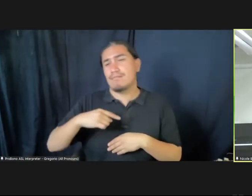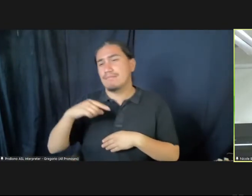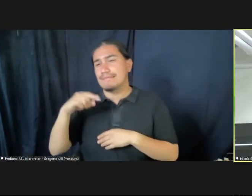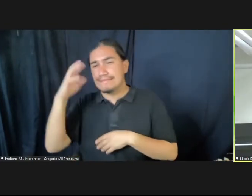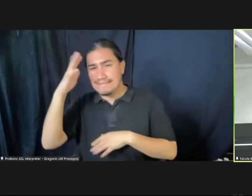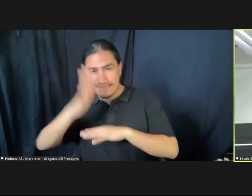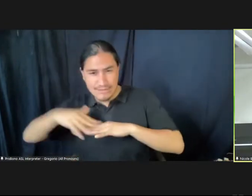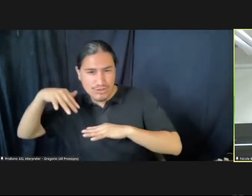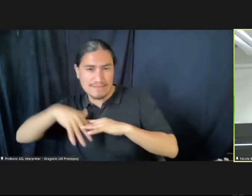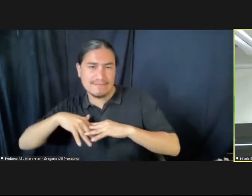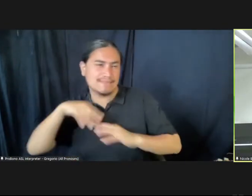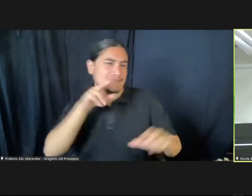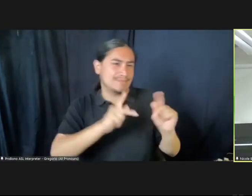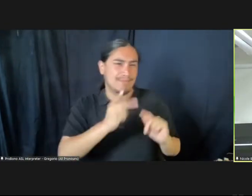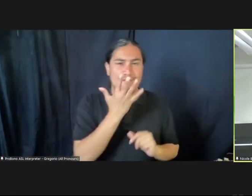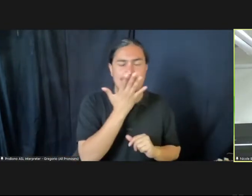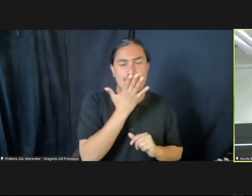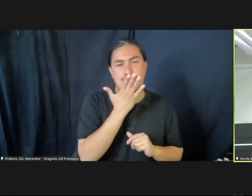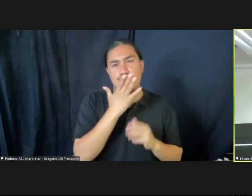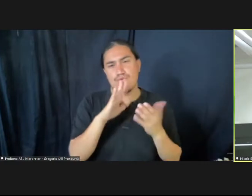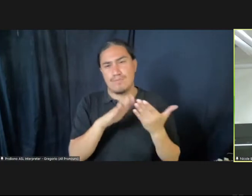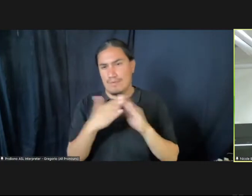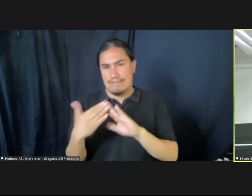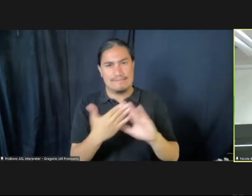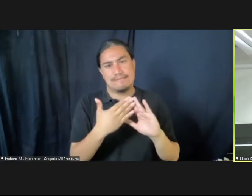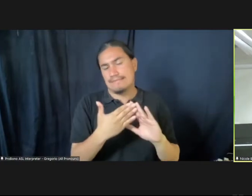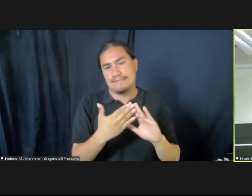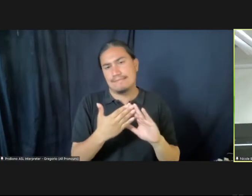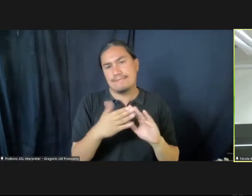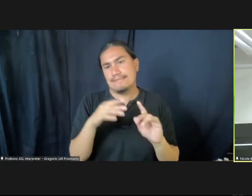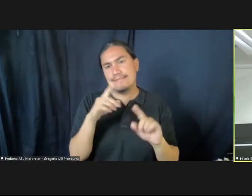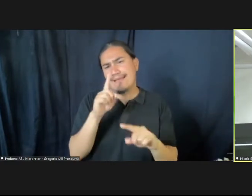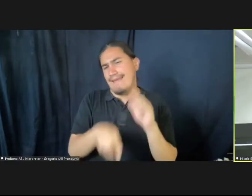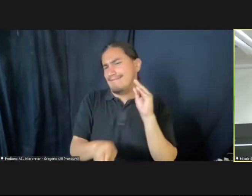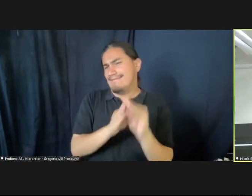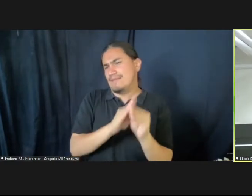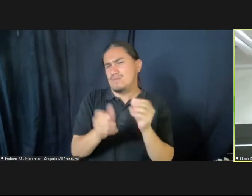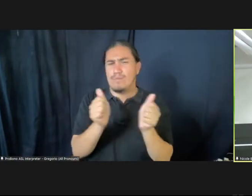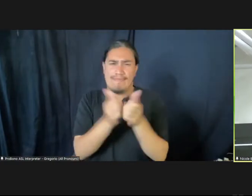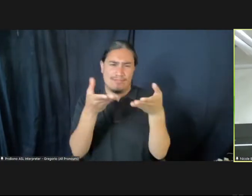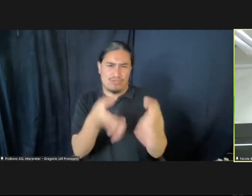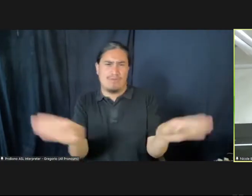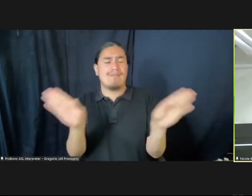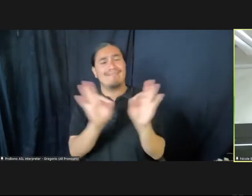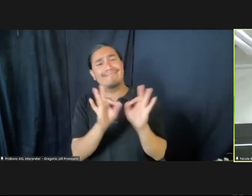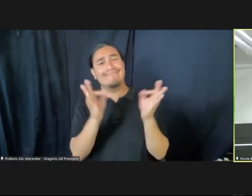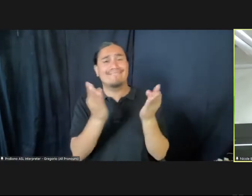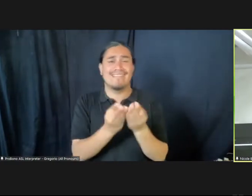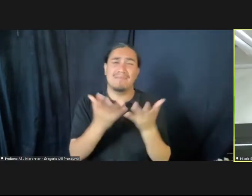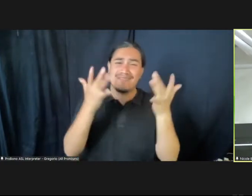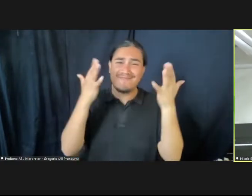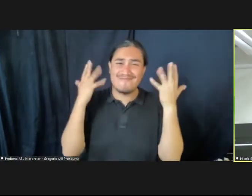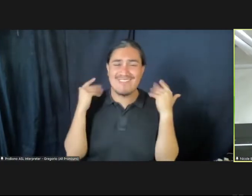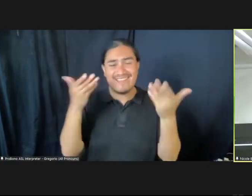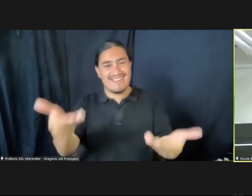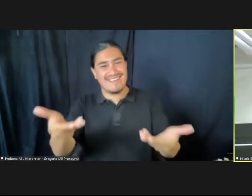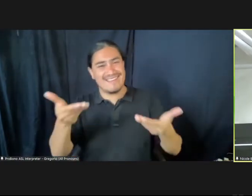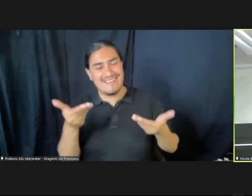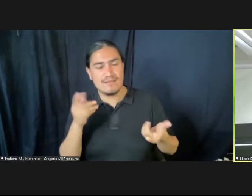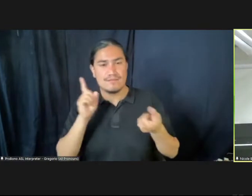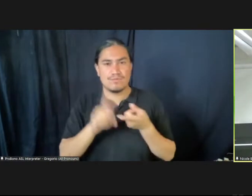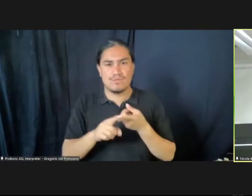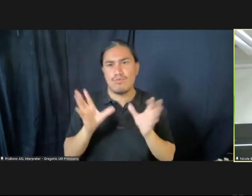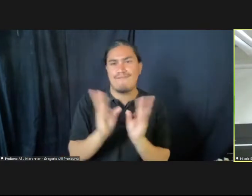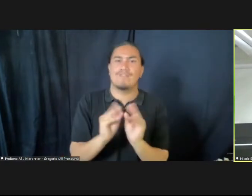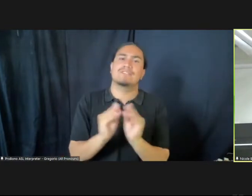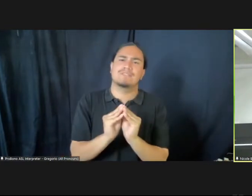color communities, which cannot be remedied by a generic, family-friendly invitation to a